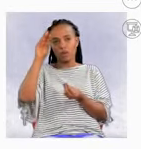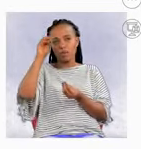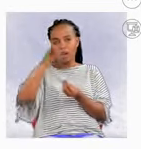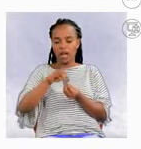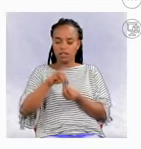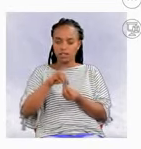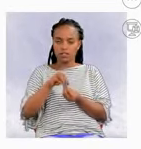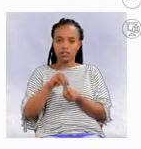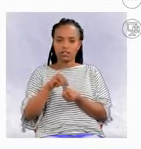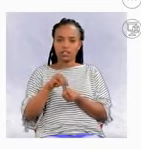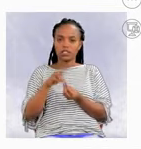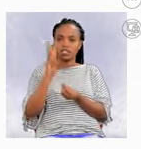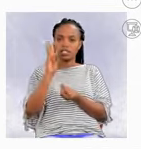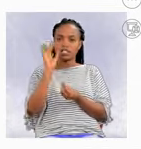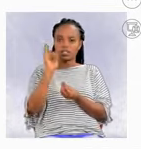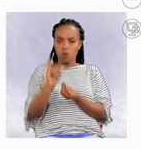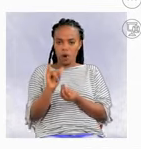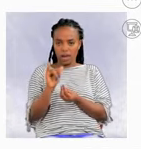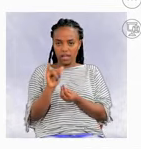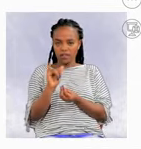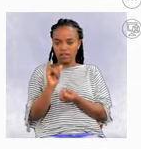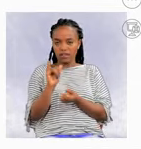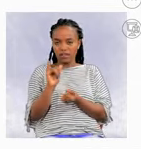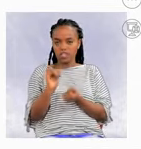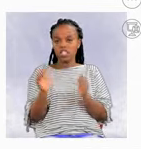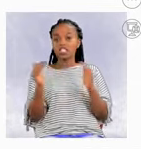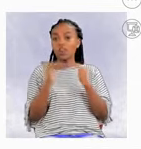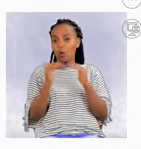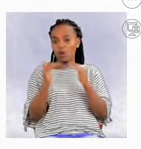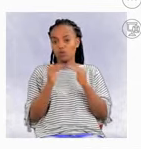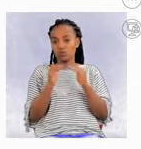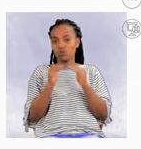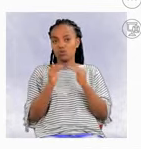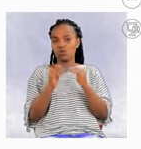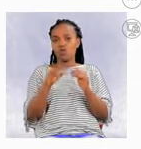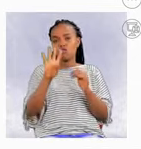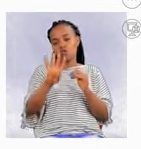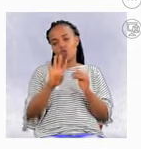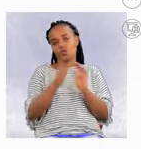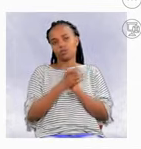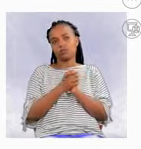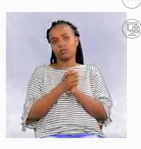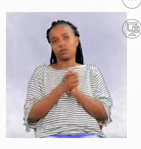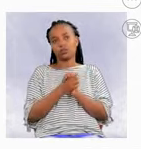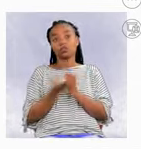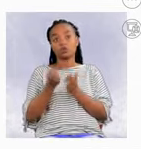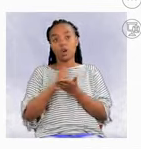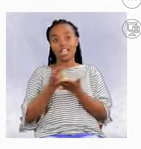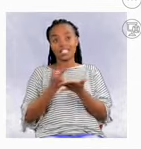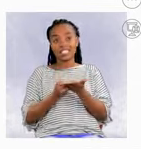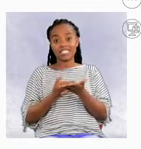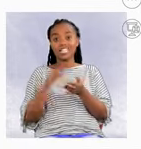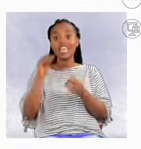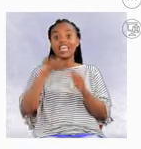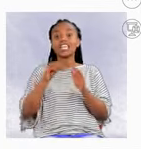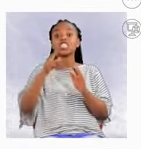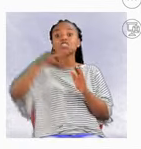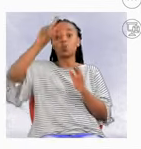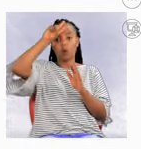plus 6y is equal to 4. To write this in square